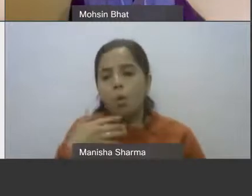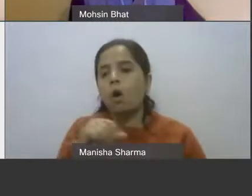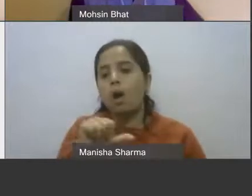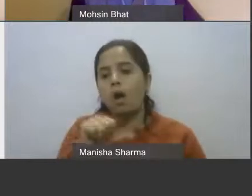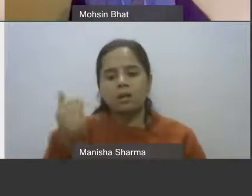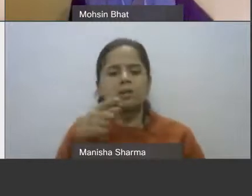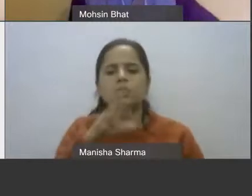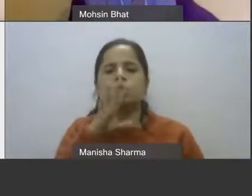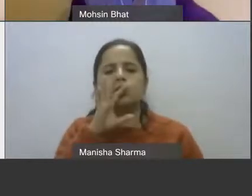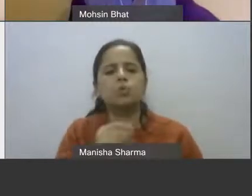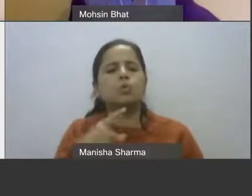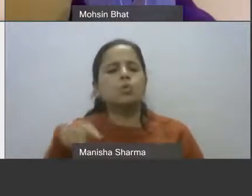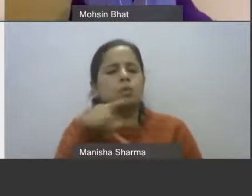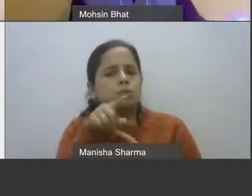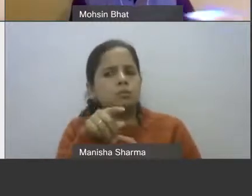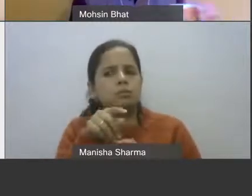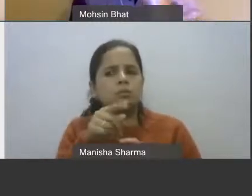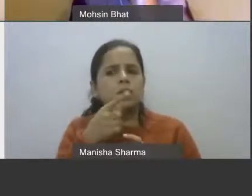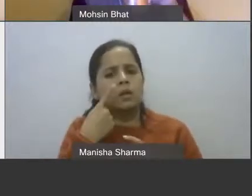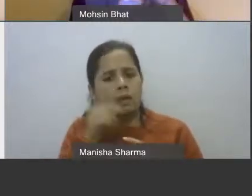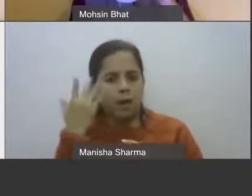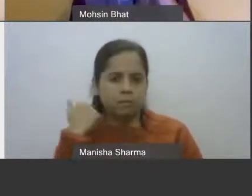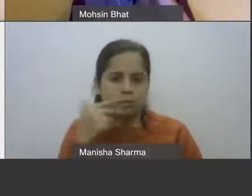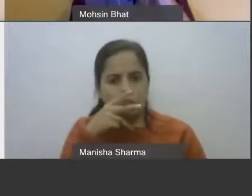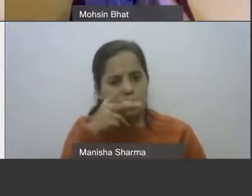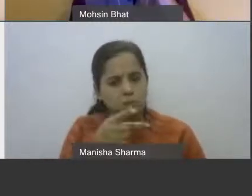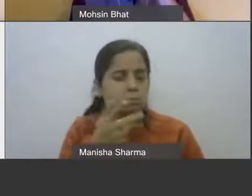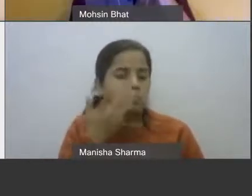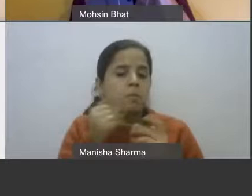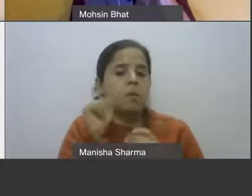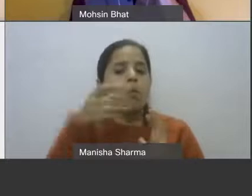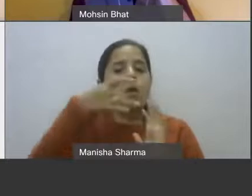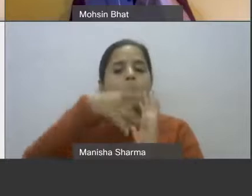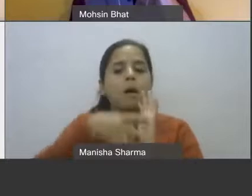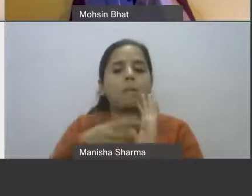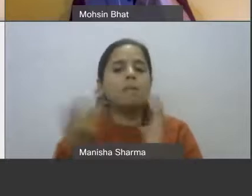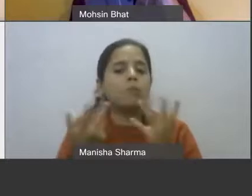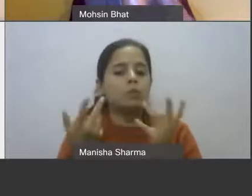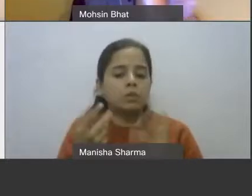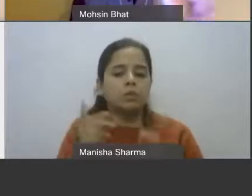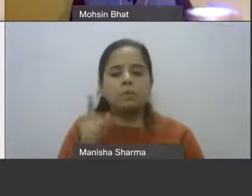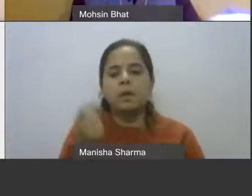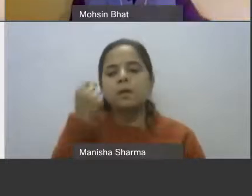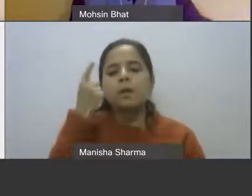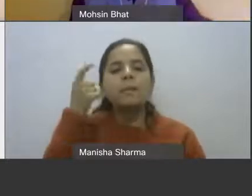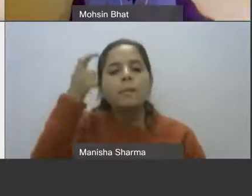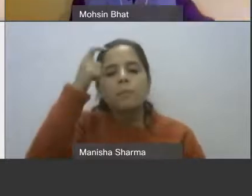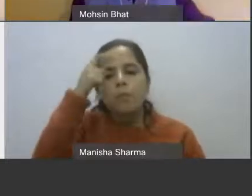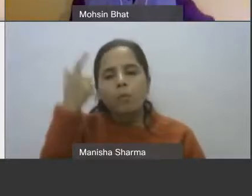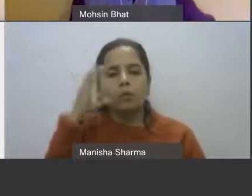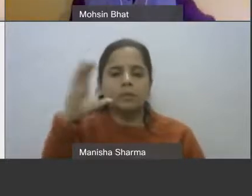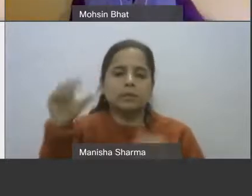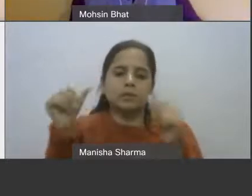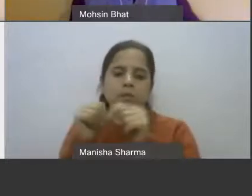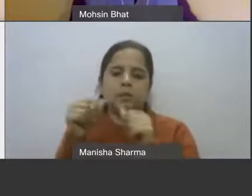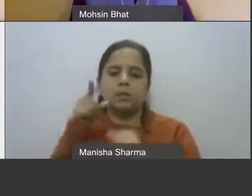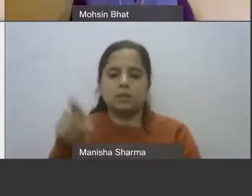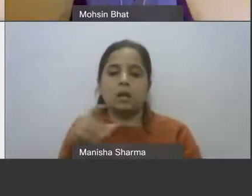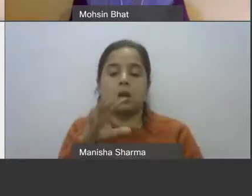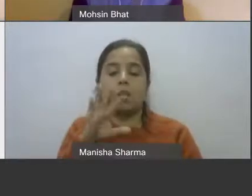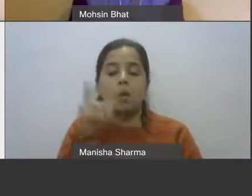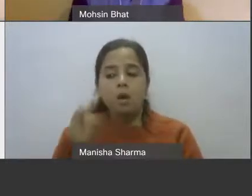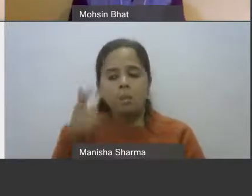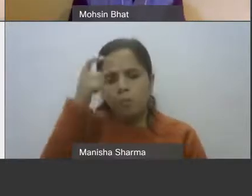it in isolation, as Mohsin was rightly saying. We should understand that the problem imposed by the CAA is not a mere